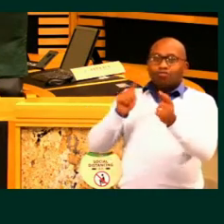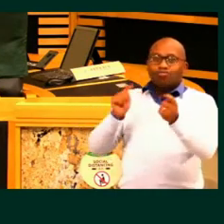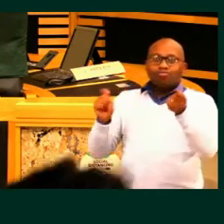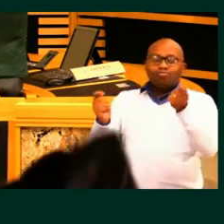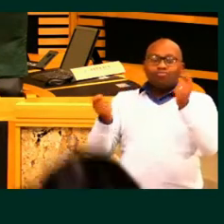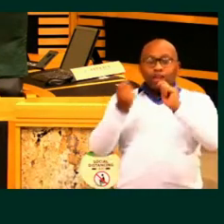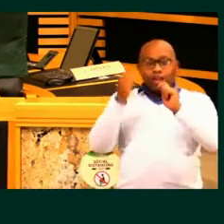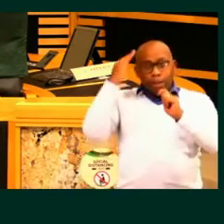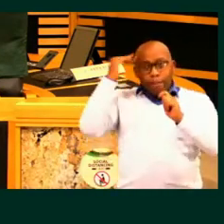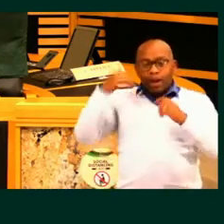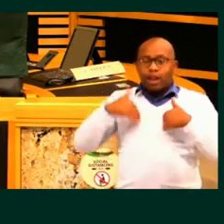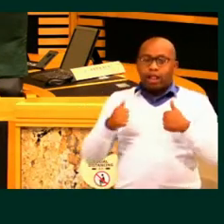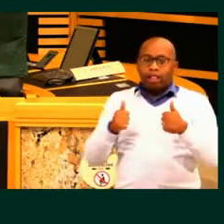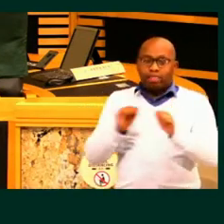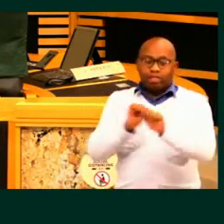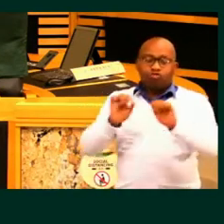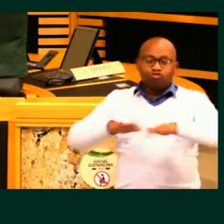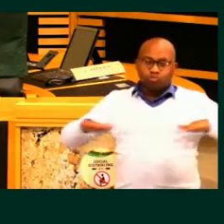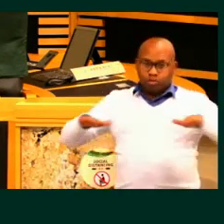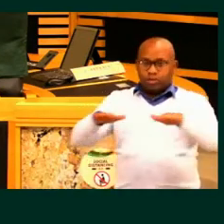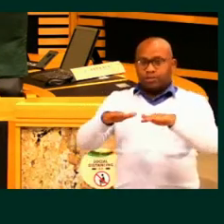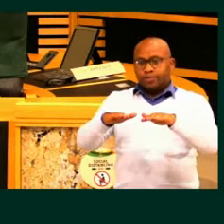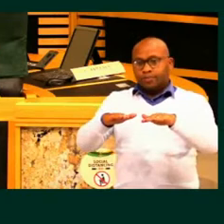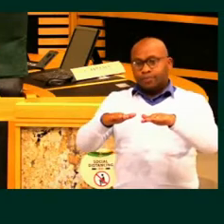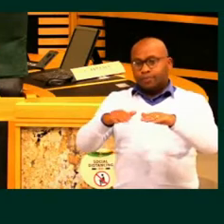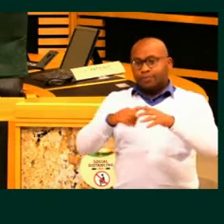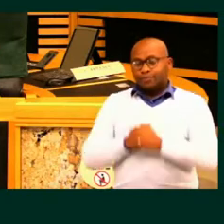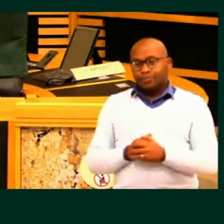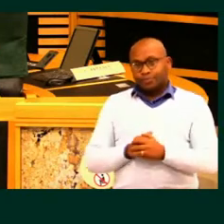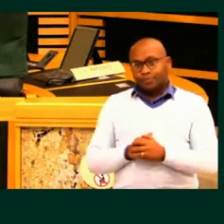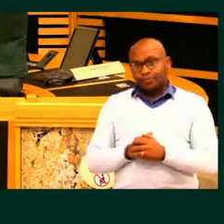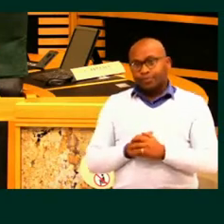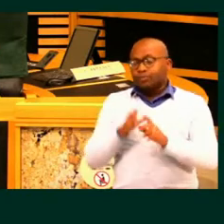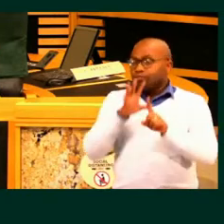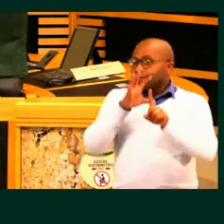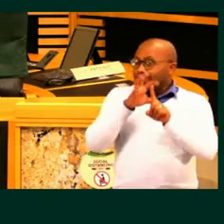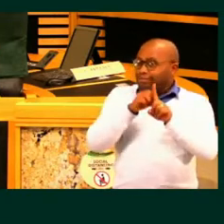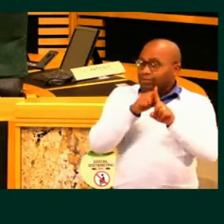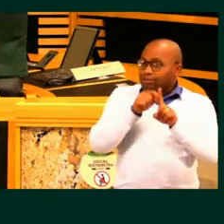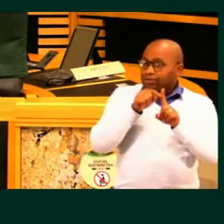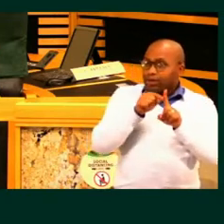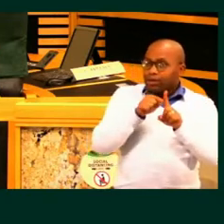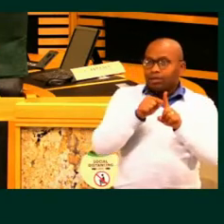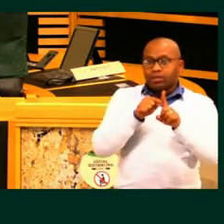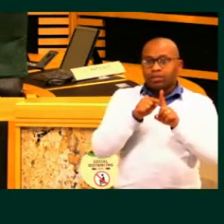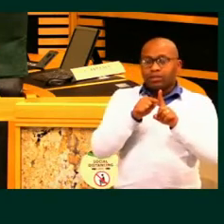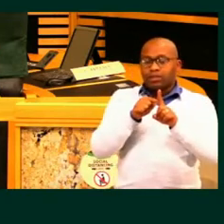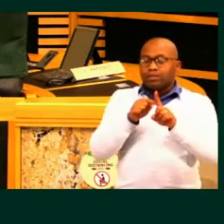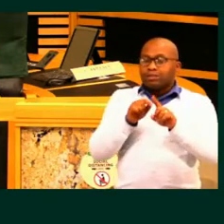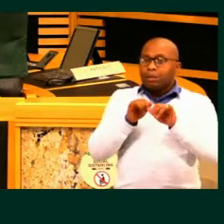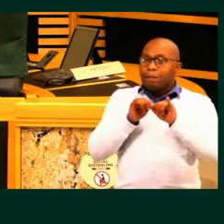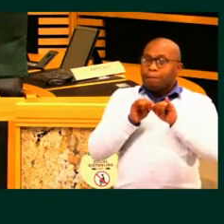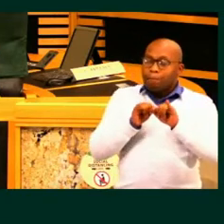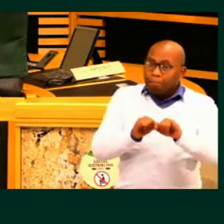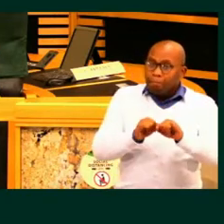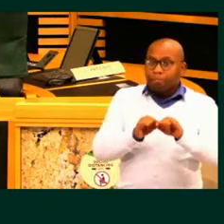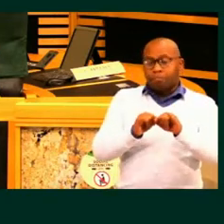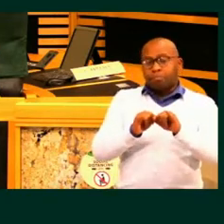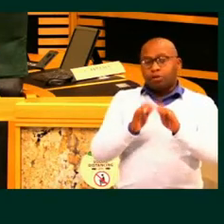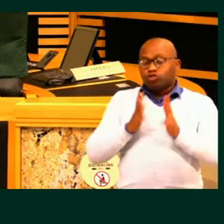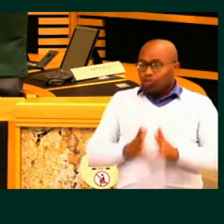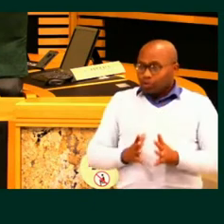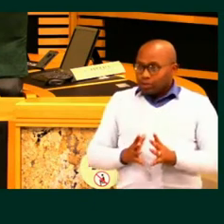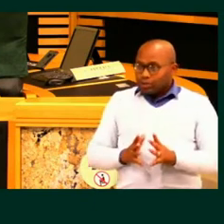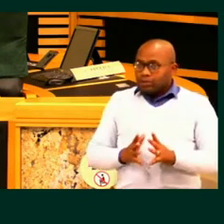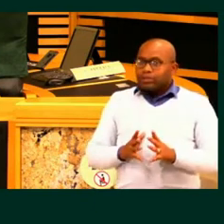health and well-being sexual harassment is an unwelcome conduct of sexual nature and can be